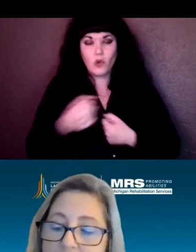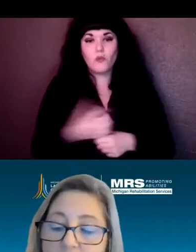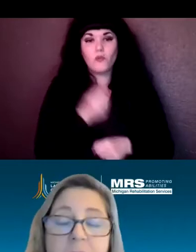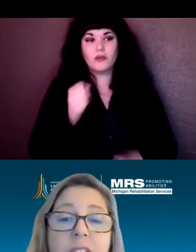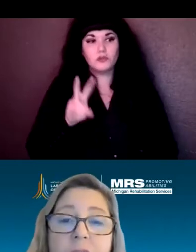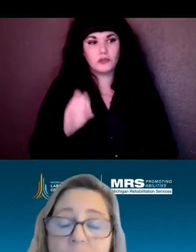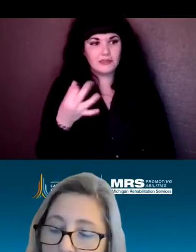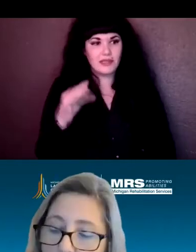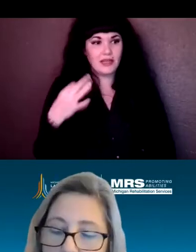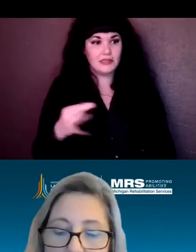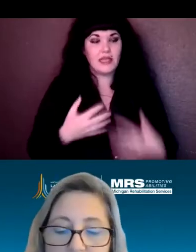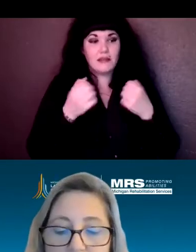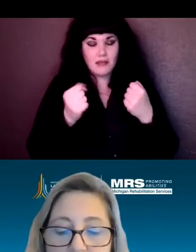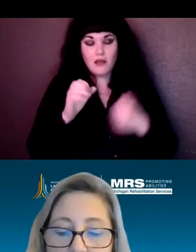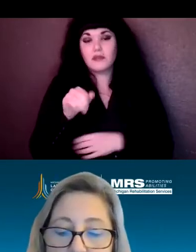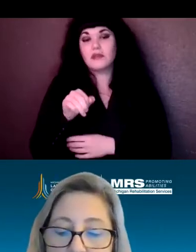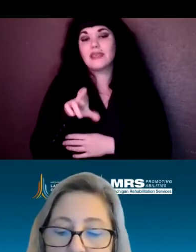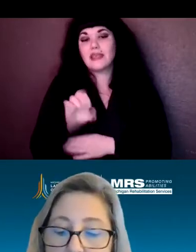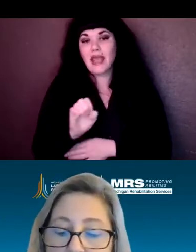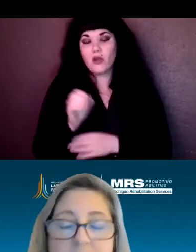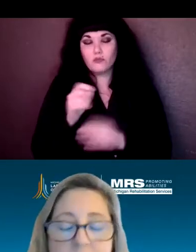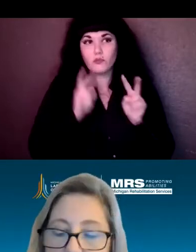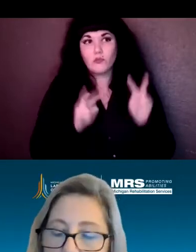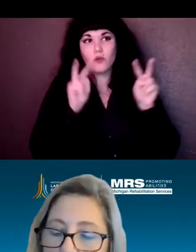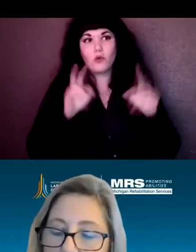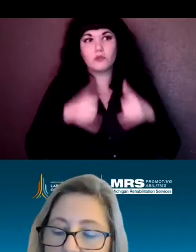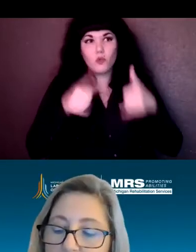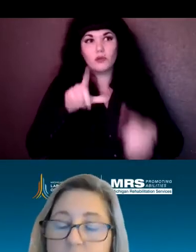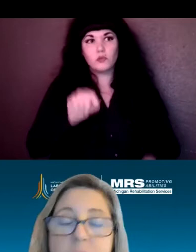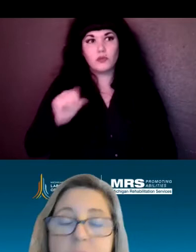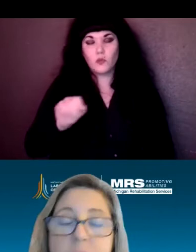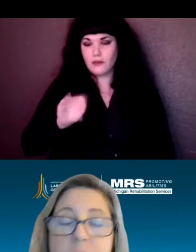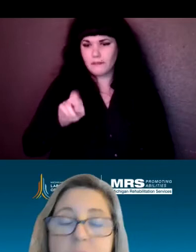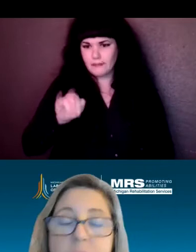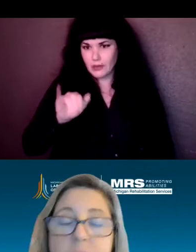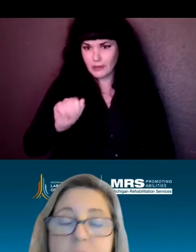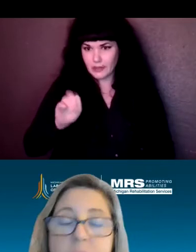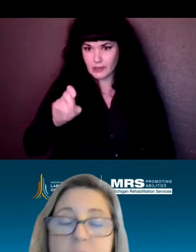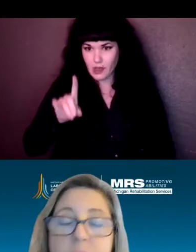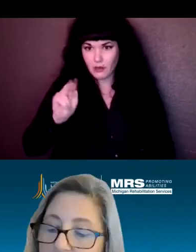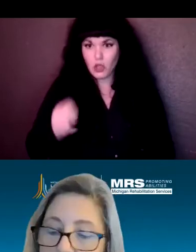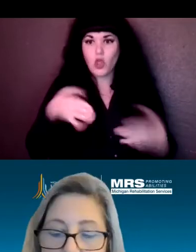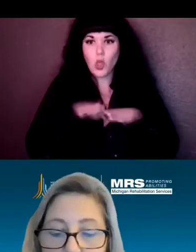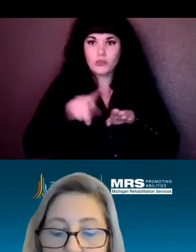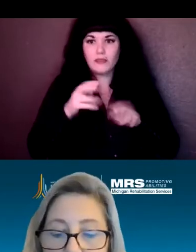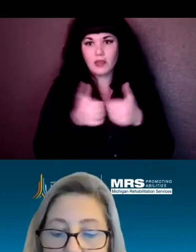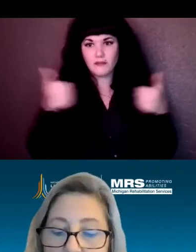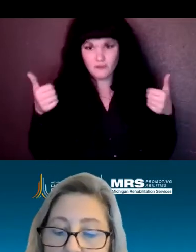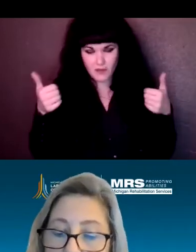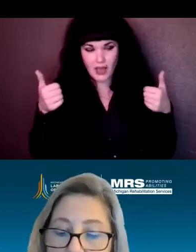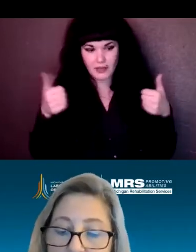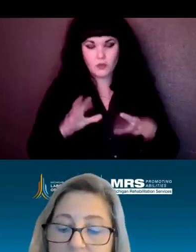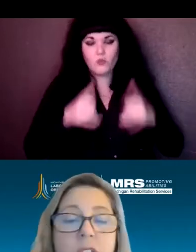Cranes Healthcare Heroes Award, the 2020 Marion Kit McDonald Closing the Divide Award. United Cerebral Palsy